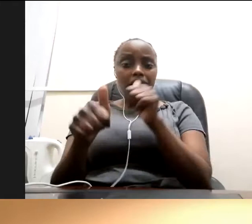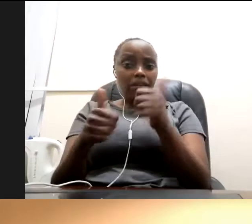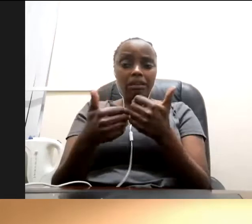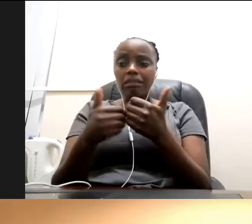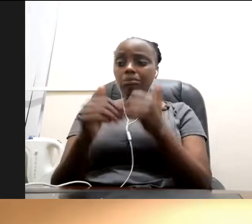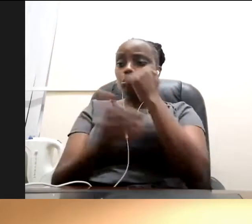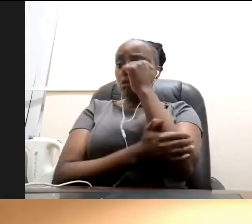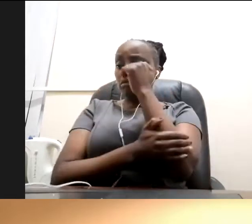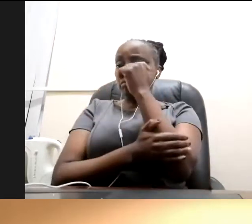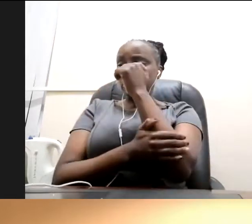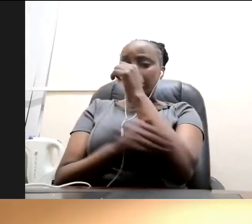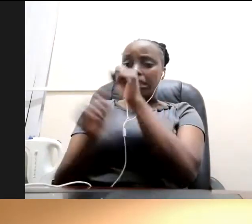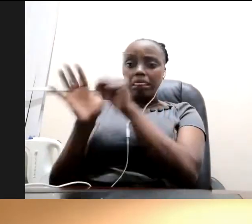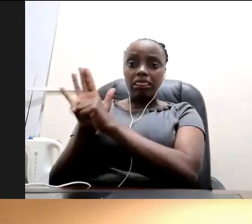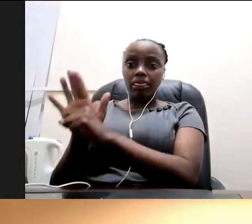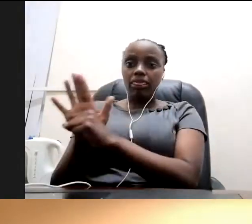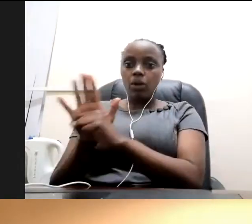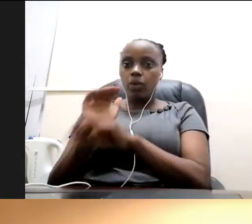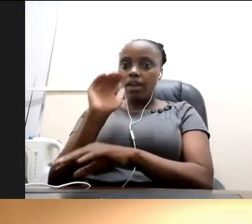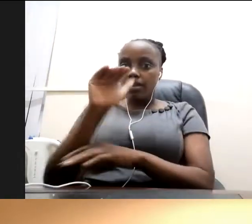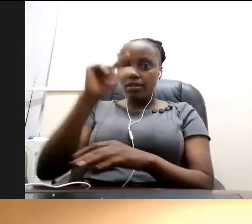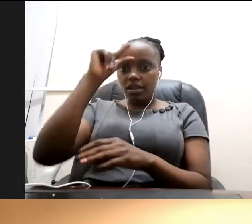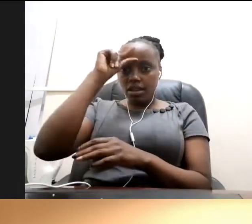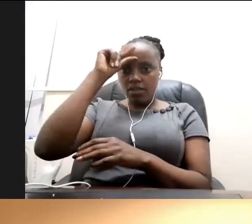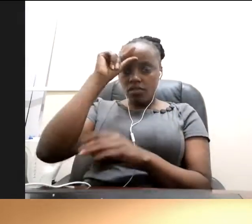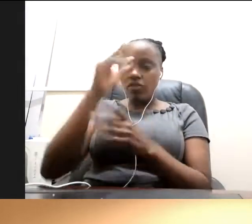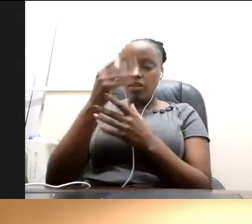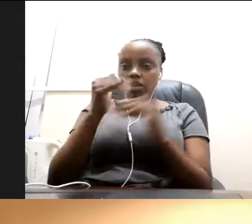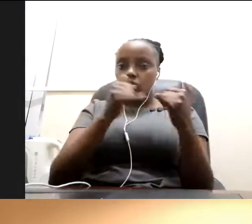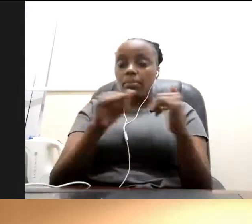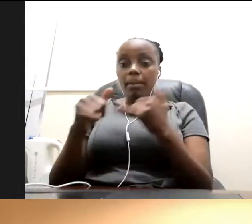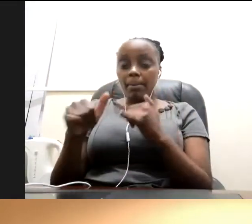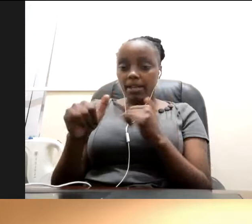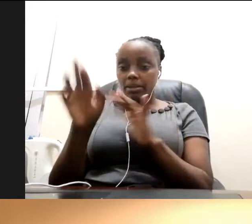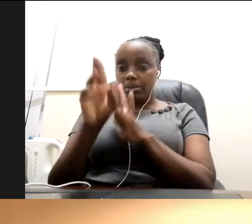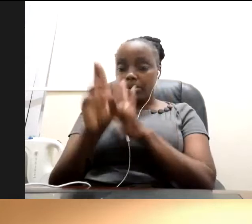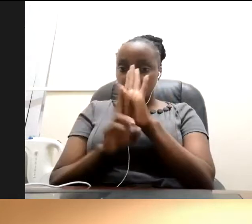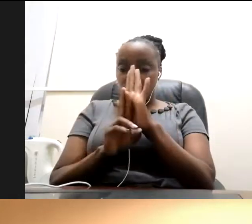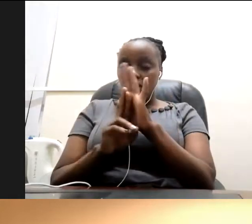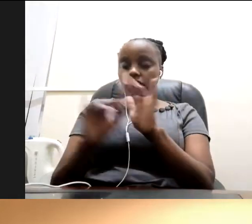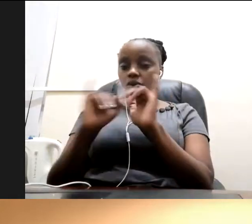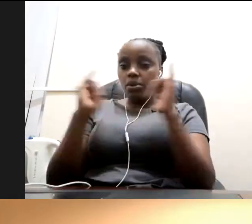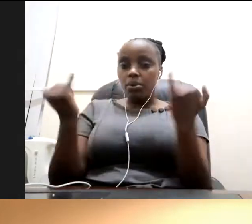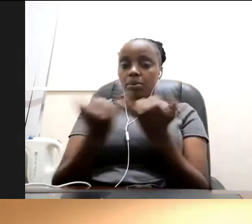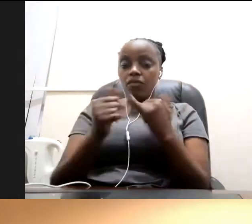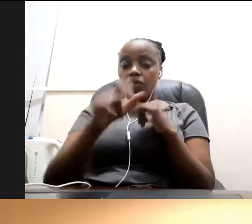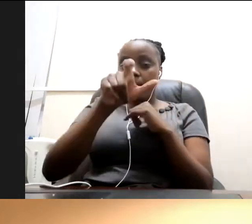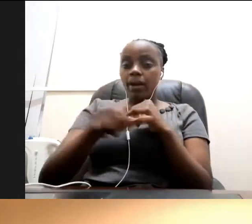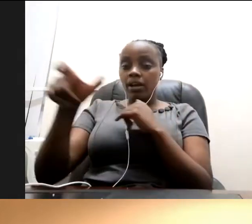avoided. We're also calling on governments to reinforce measures of deinstitutionalization of persons with